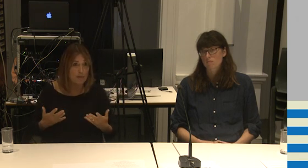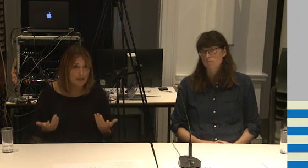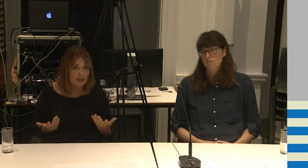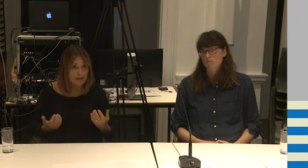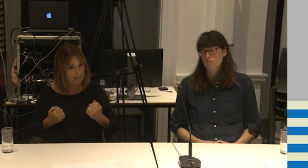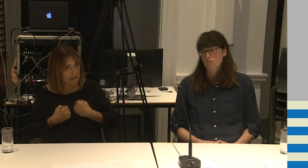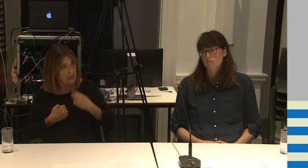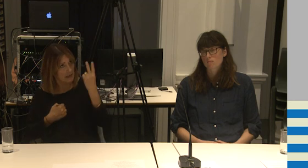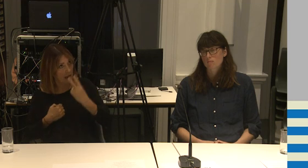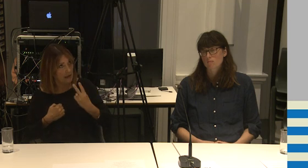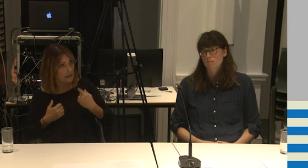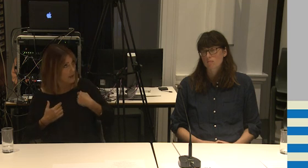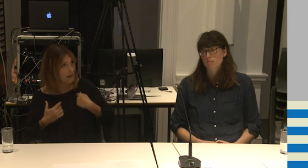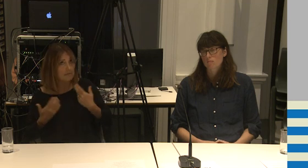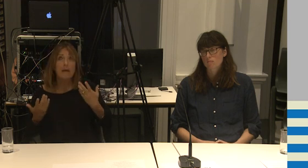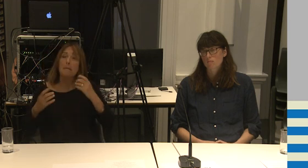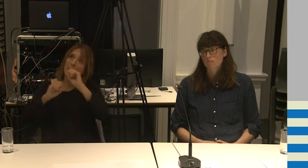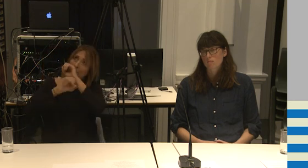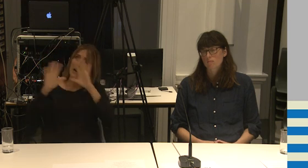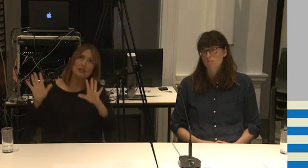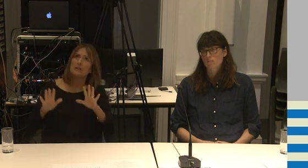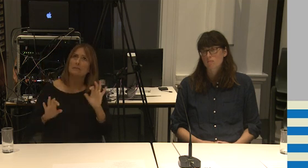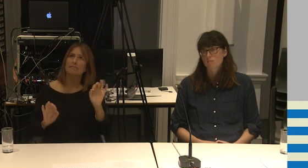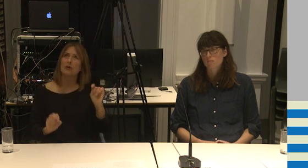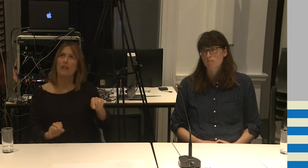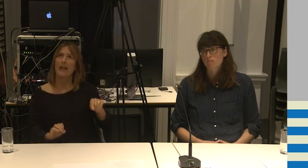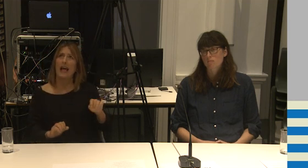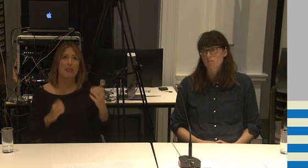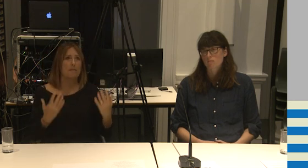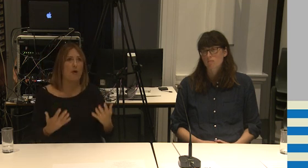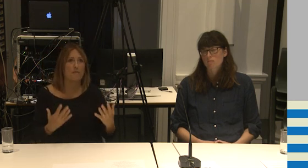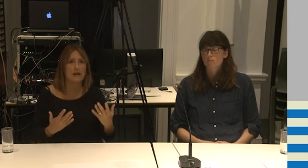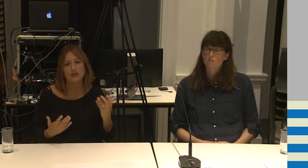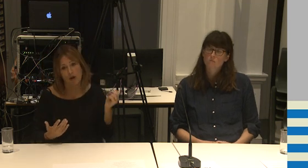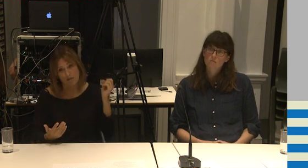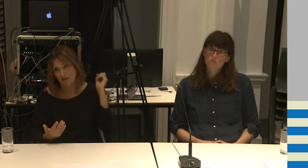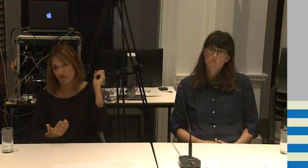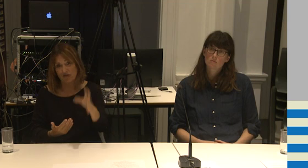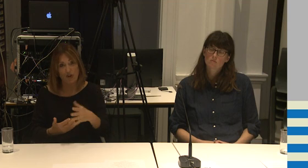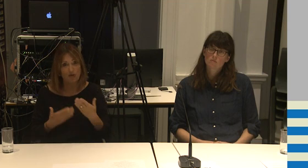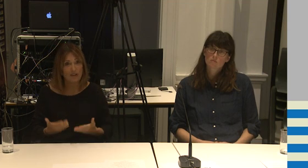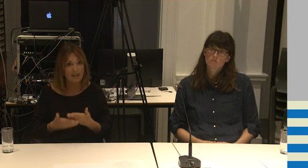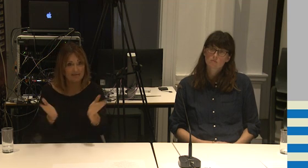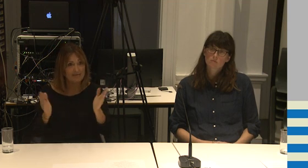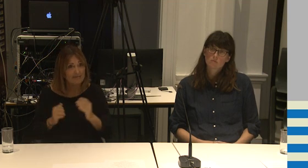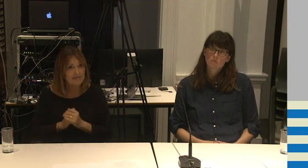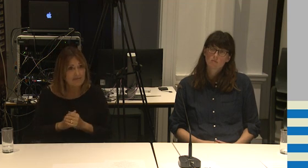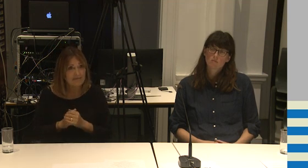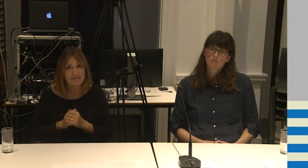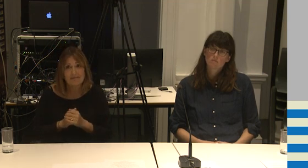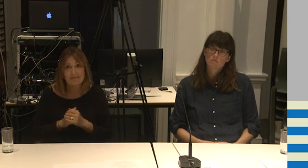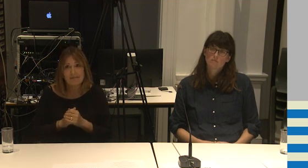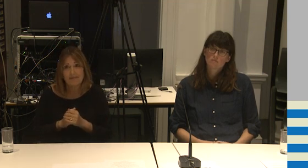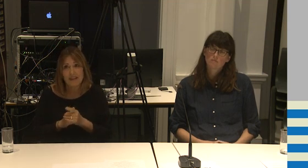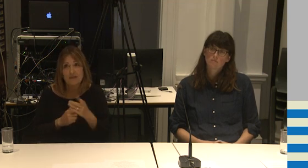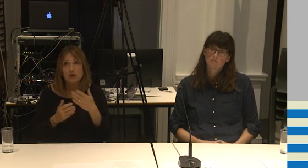an artist. I imagine situations that don't actually exist. So I just put that on the table, really, about if